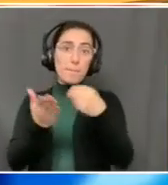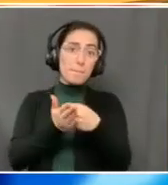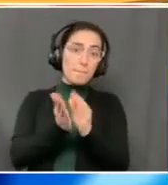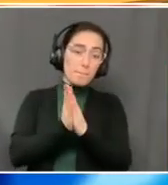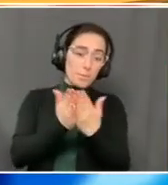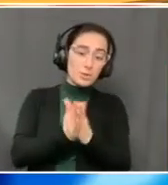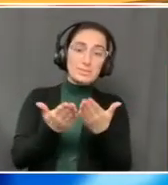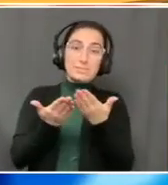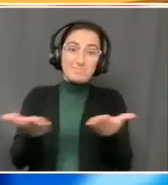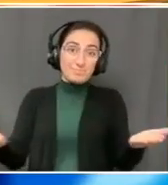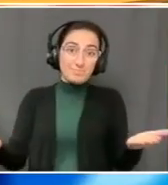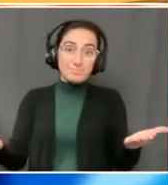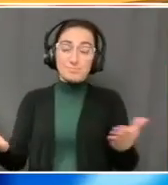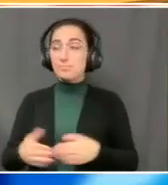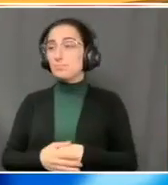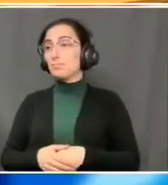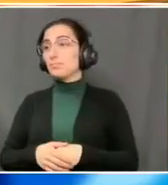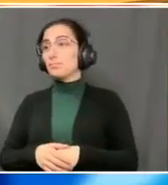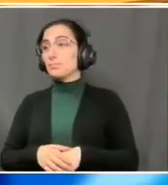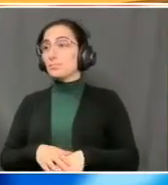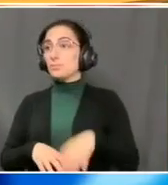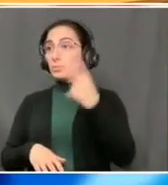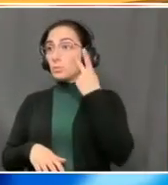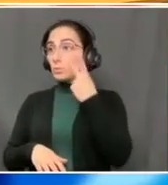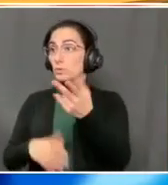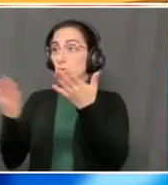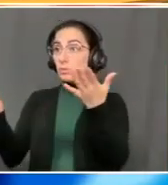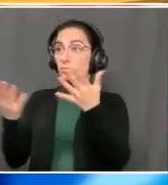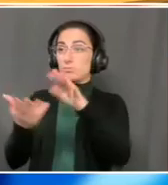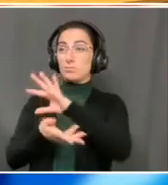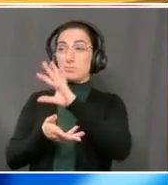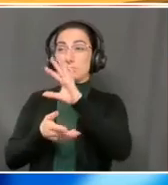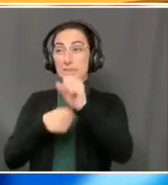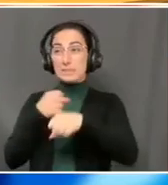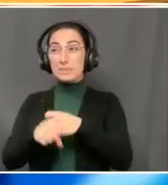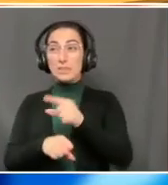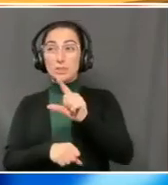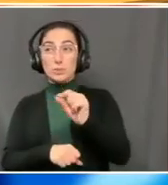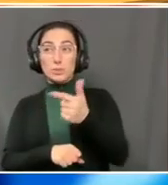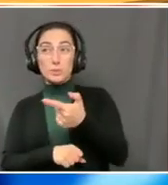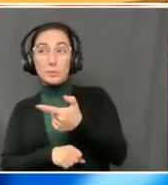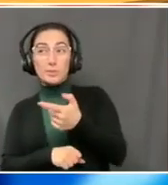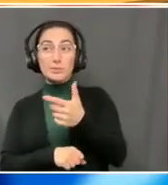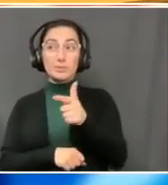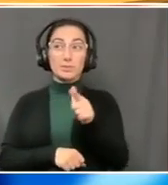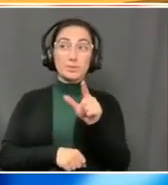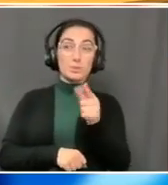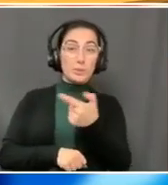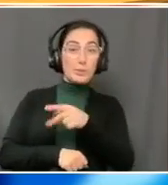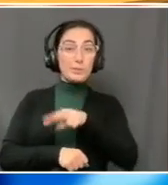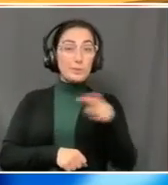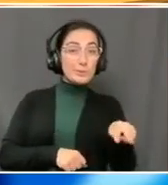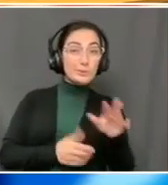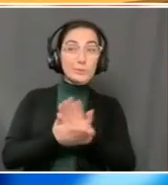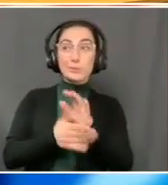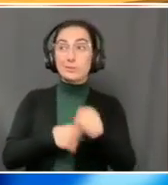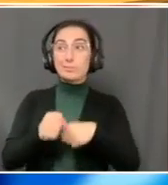substantial increase in overall spend, especially in the 21-22 school year, nearly $1 billion spent.